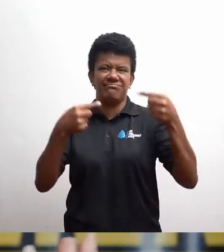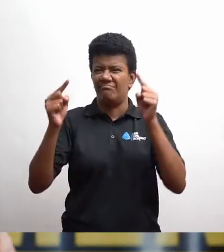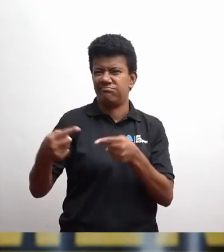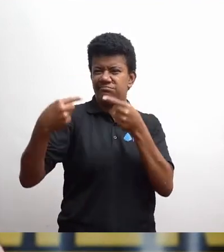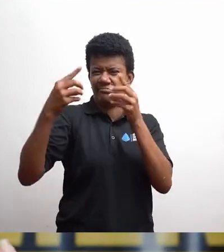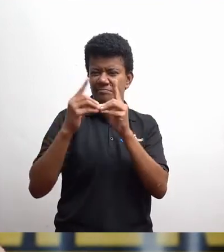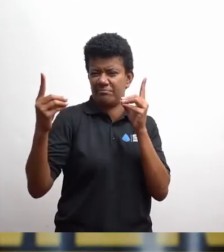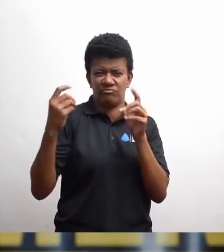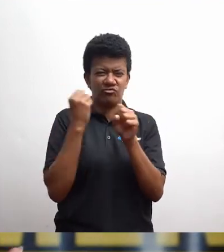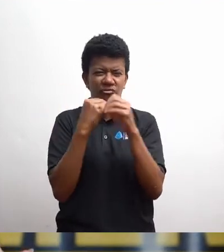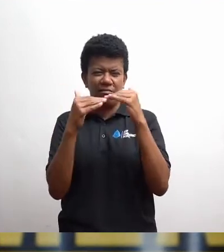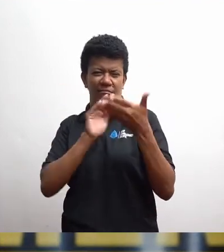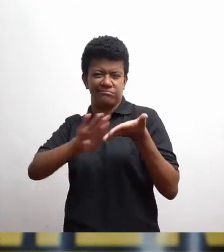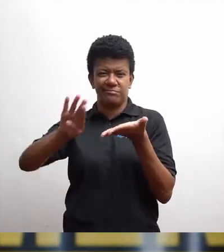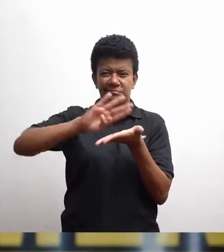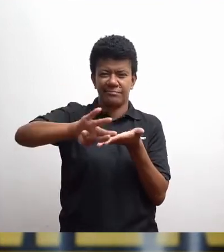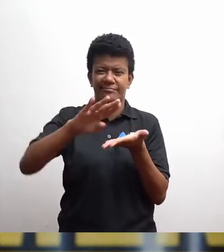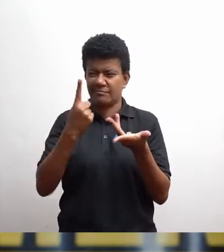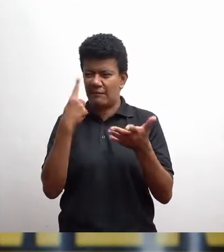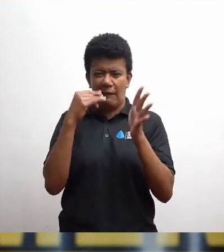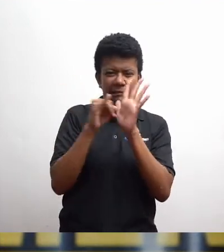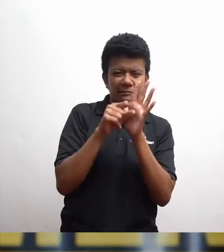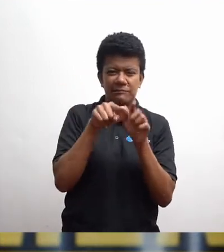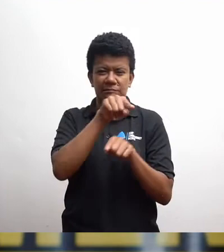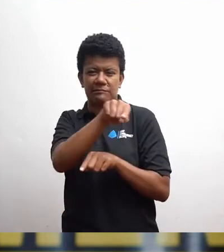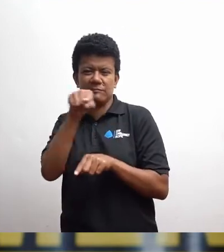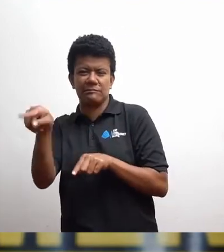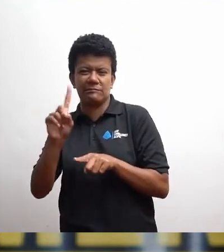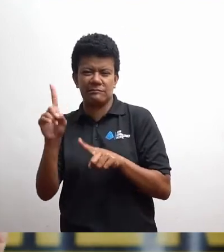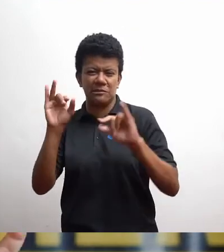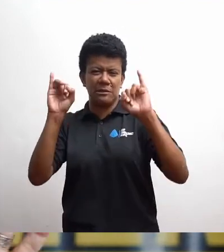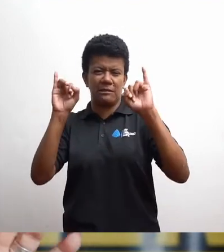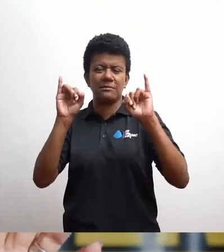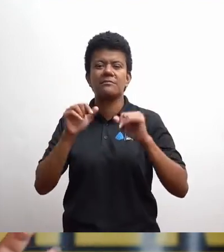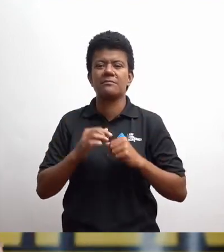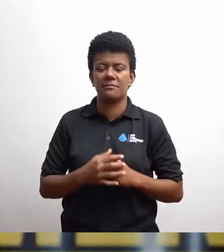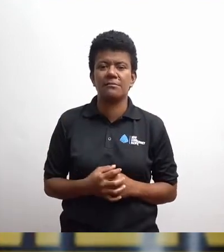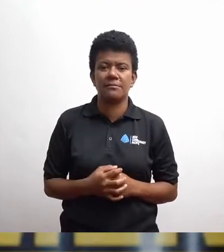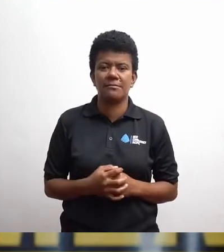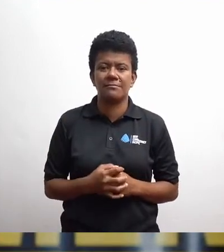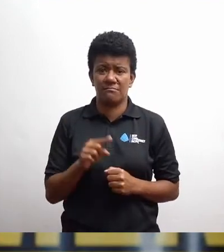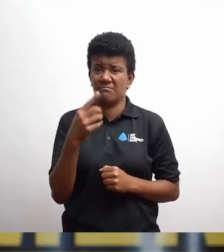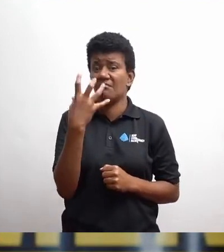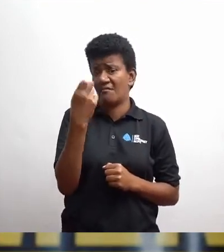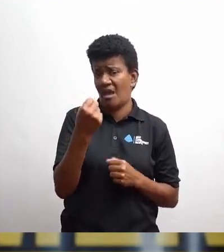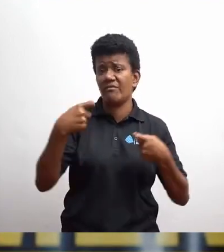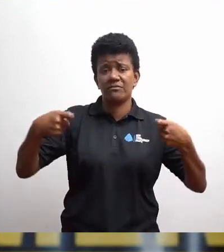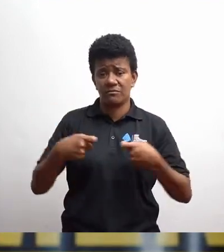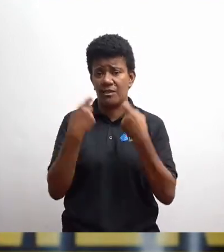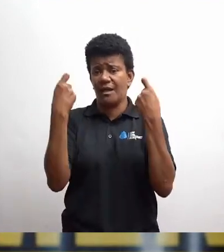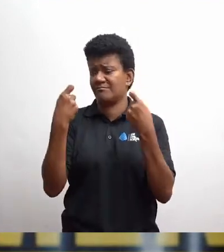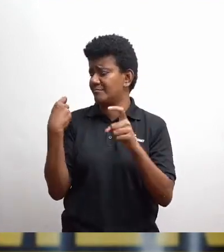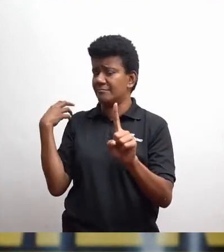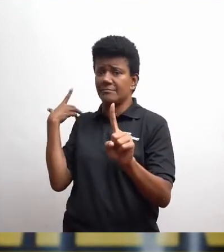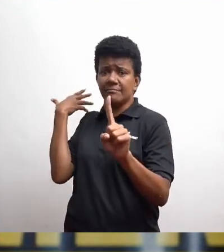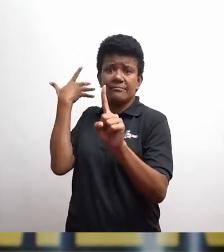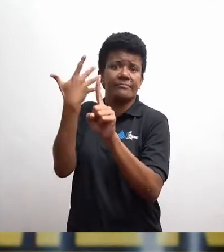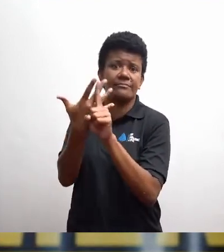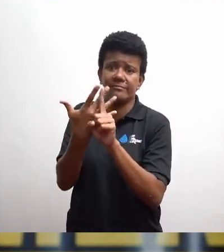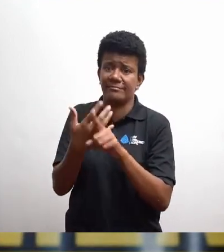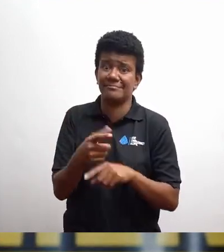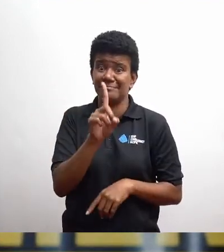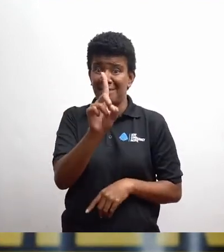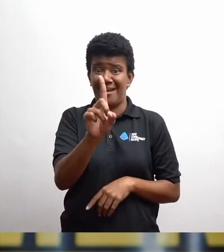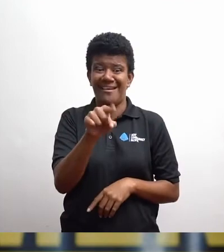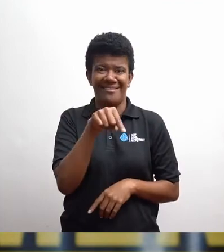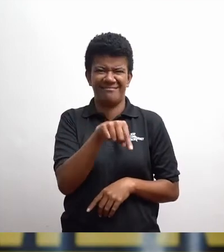gender identity and identity papers. There's many, many issues that have been challenged through the years, but not enough, because